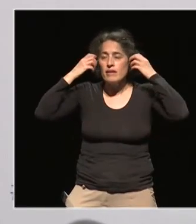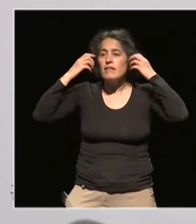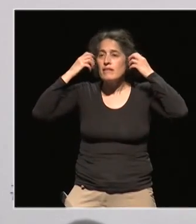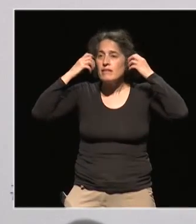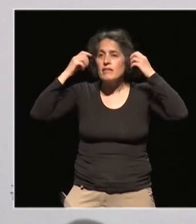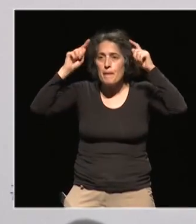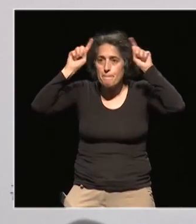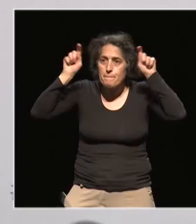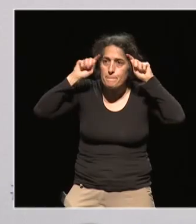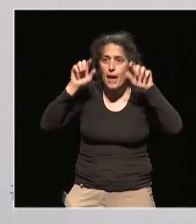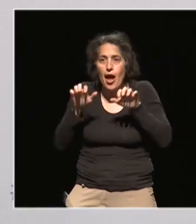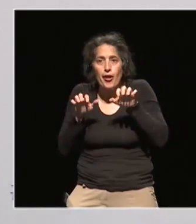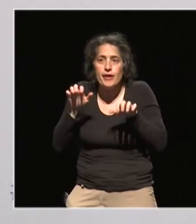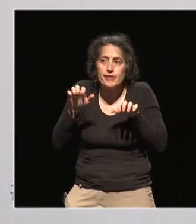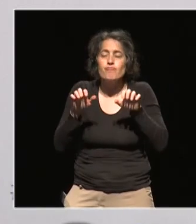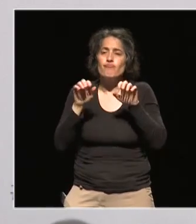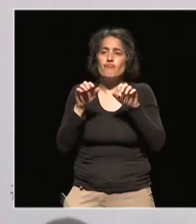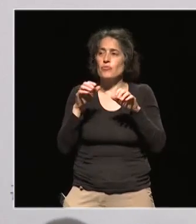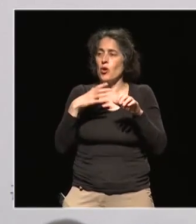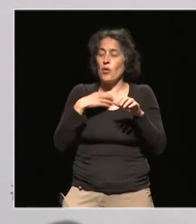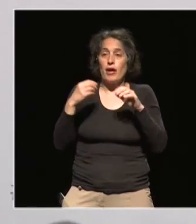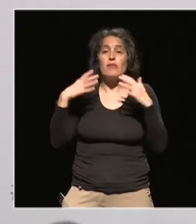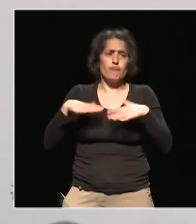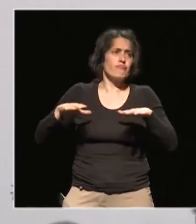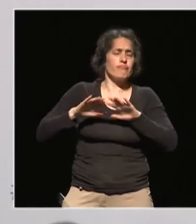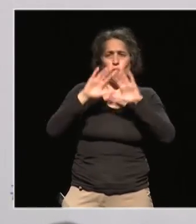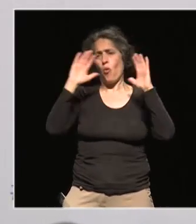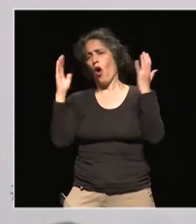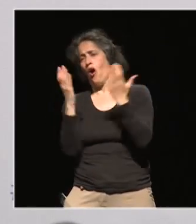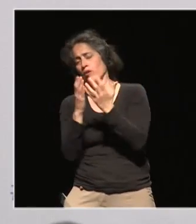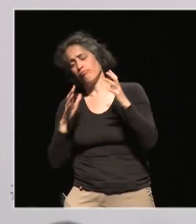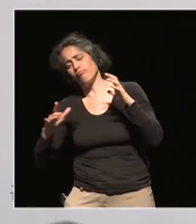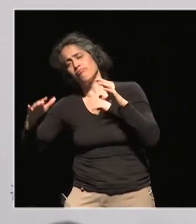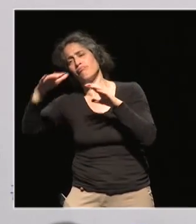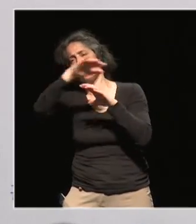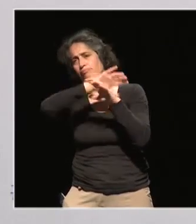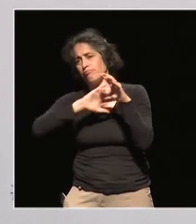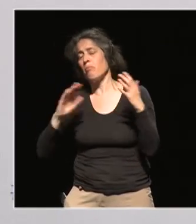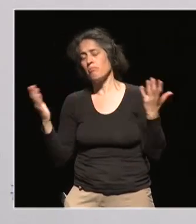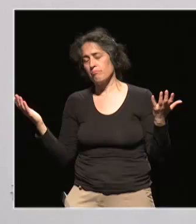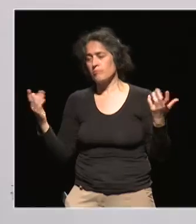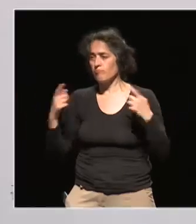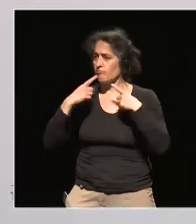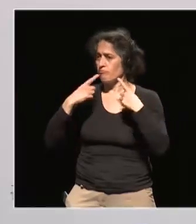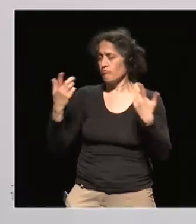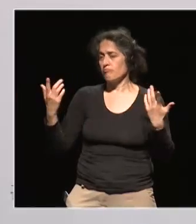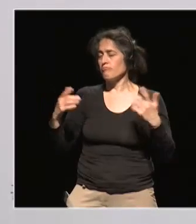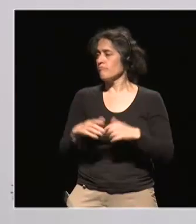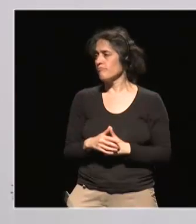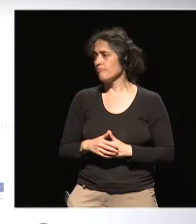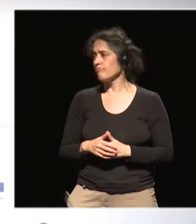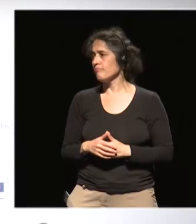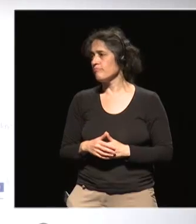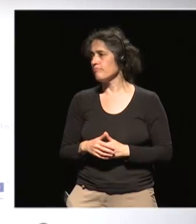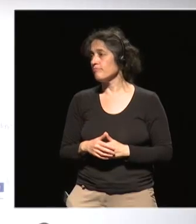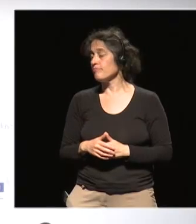I cannot deny there will not be. And anyway, to just give a reflection to some of these